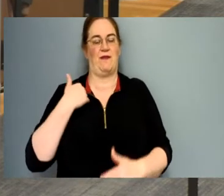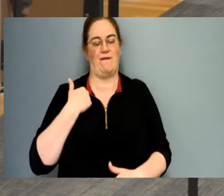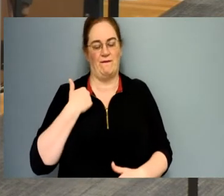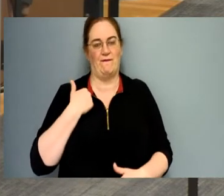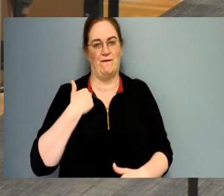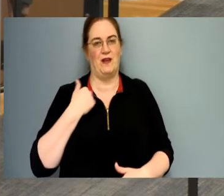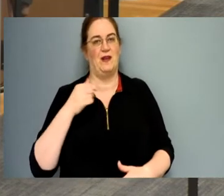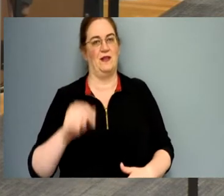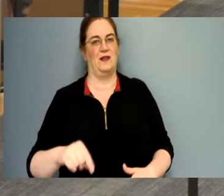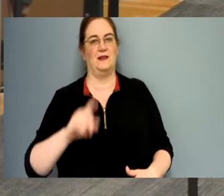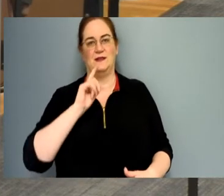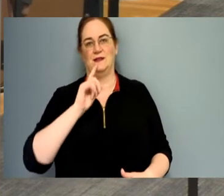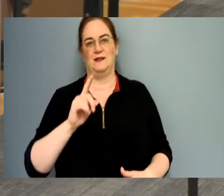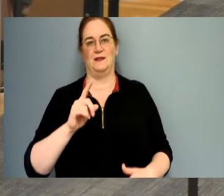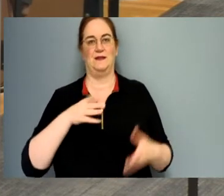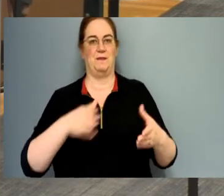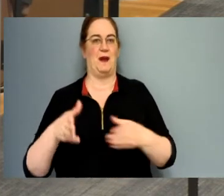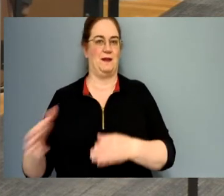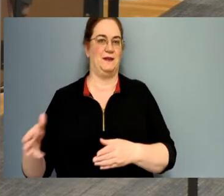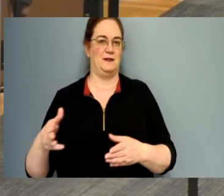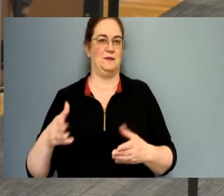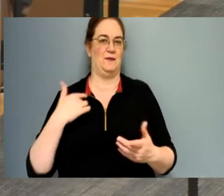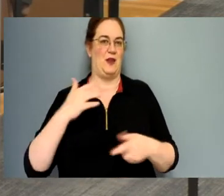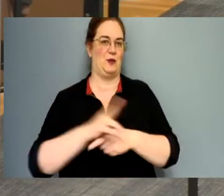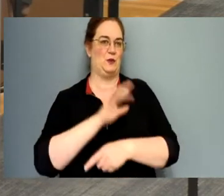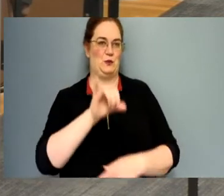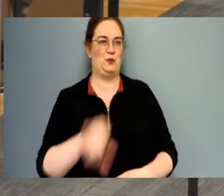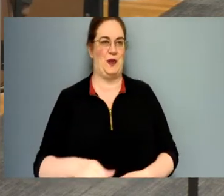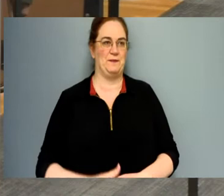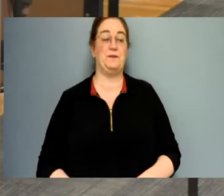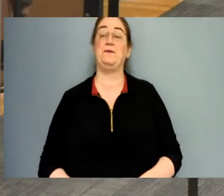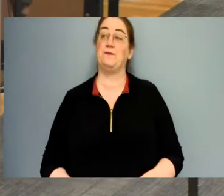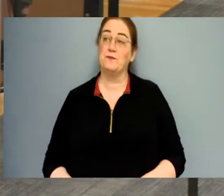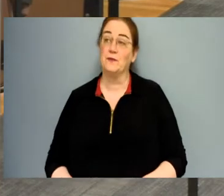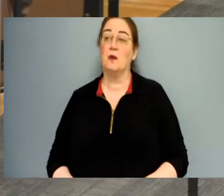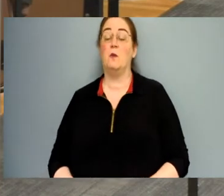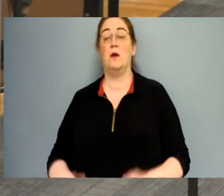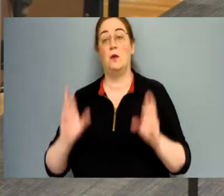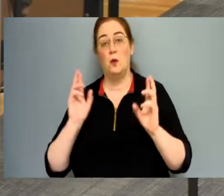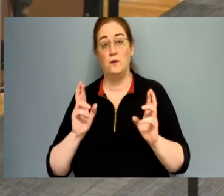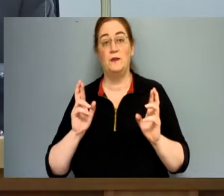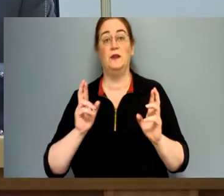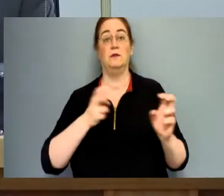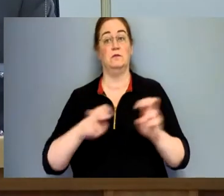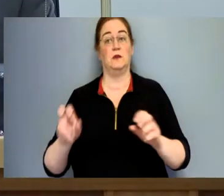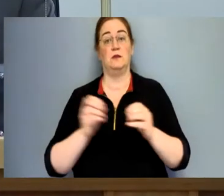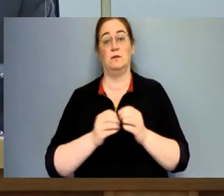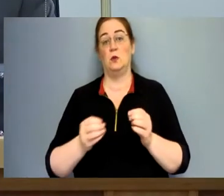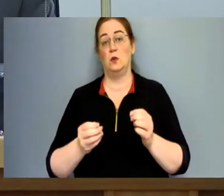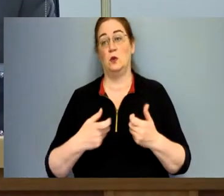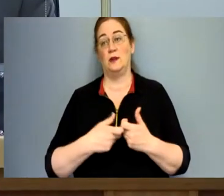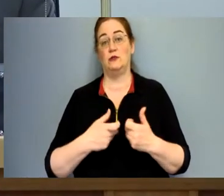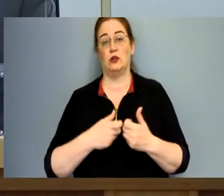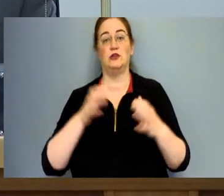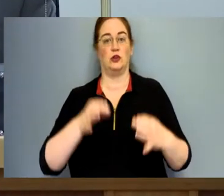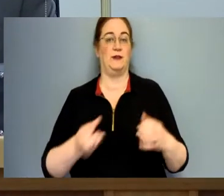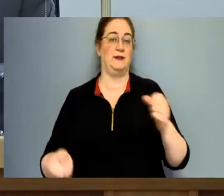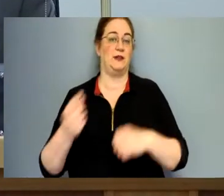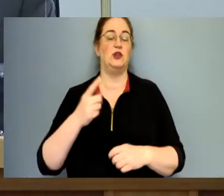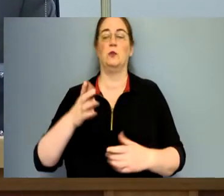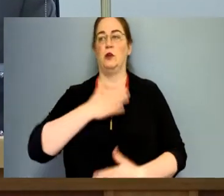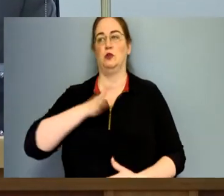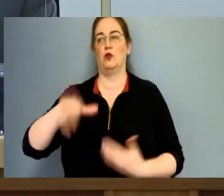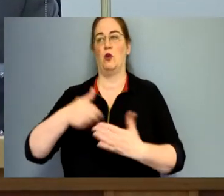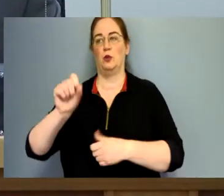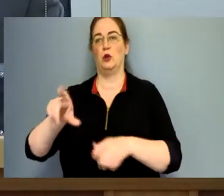mm-hmm. and this is the mechanism that they use to do that. Yeah. Well, hopefully we can move more electronic, starting next year. But I appreciate